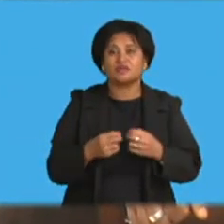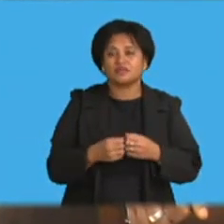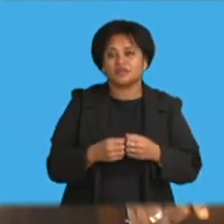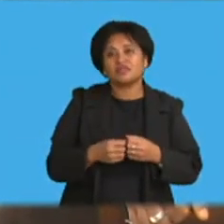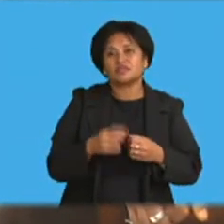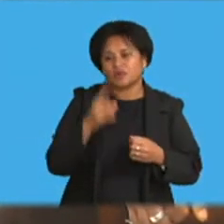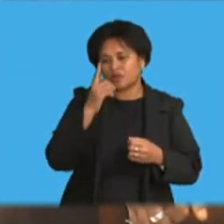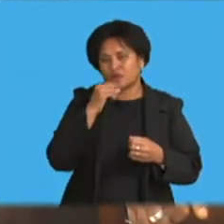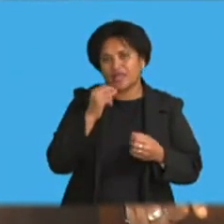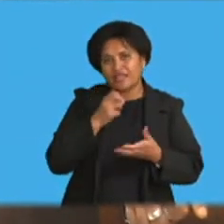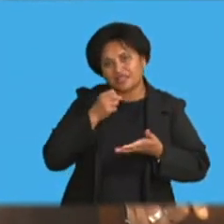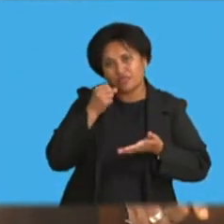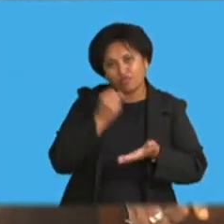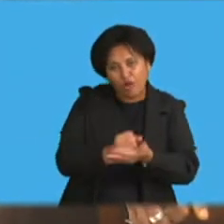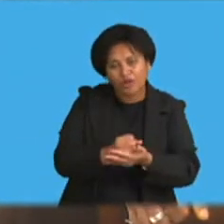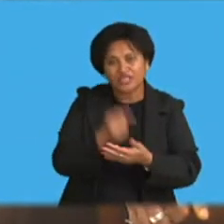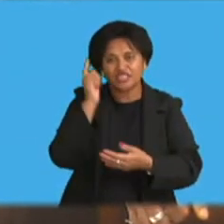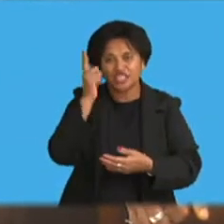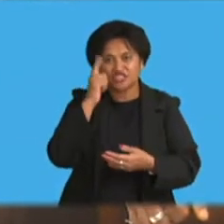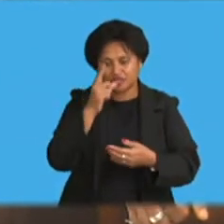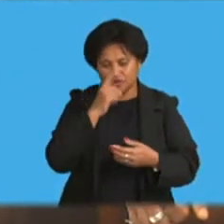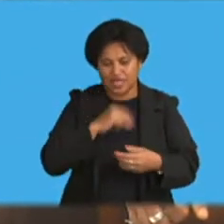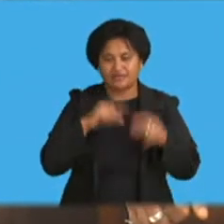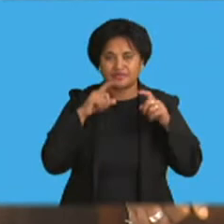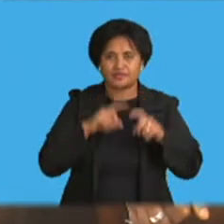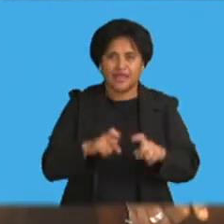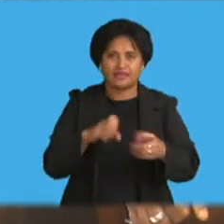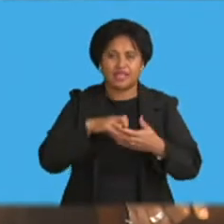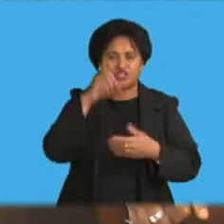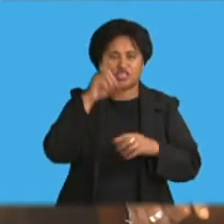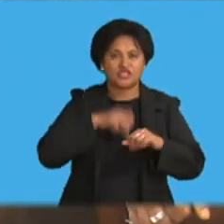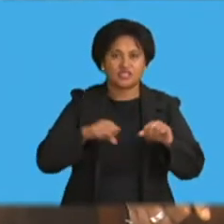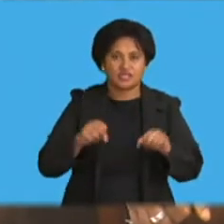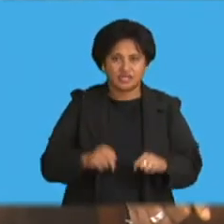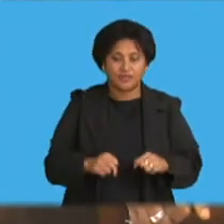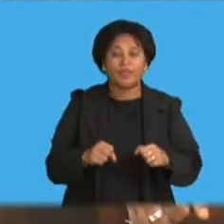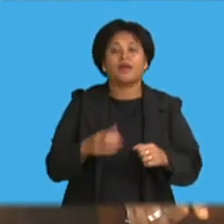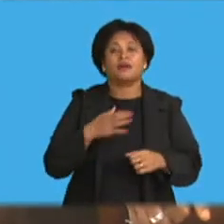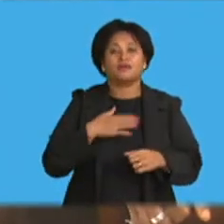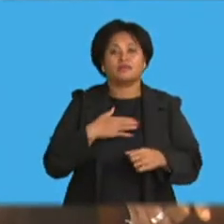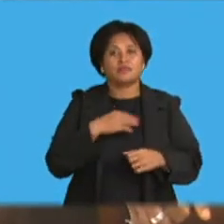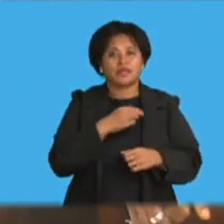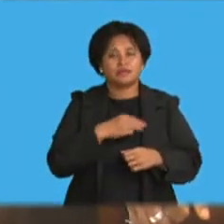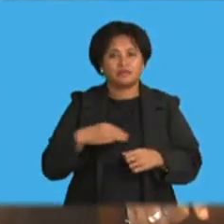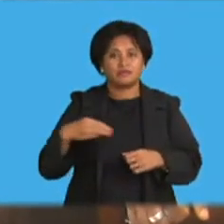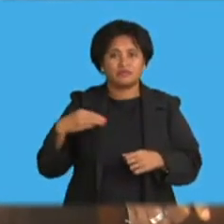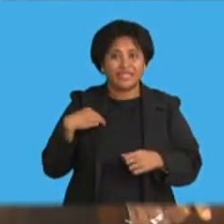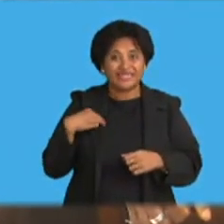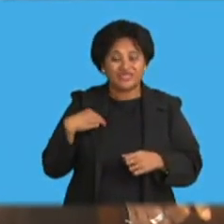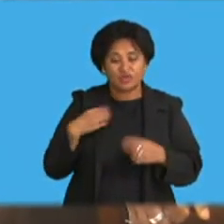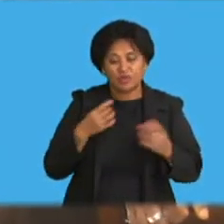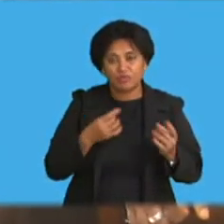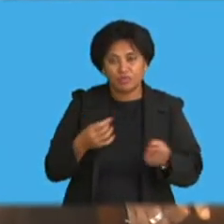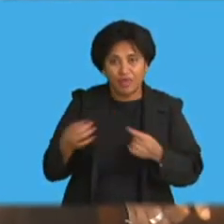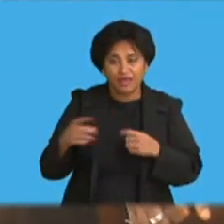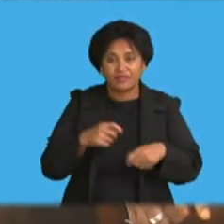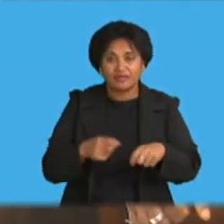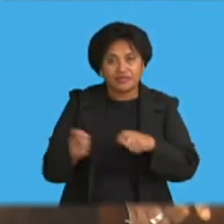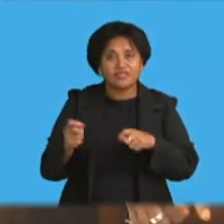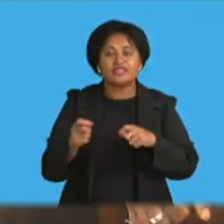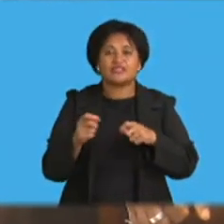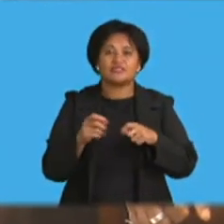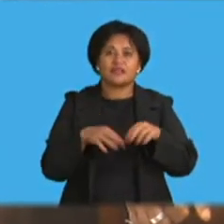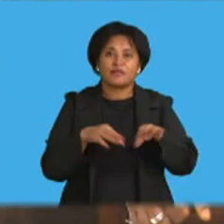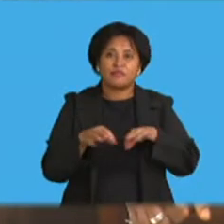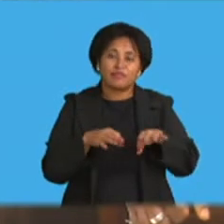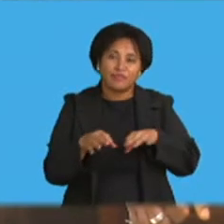remain solely focused on educating the teachers. The Ministry is preparing to develop a strategic plan for the education sector that sets our vision at every